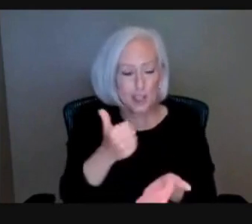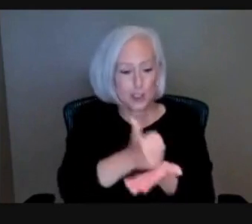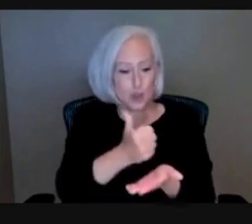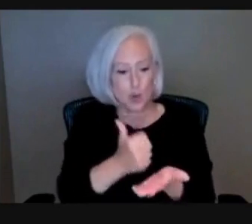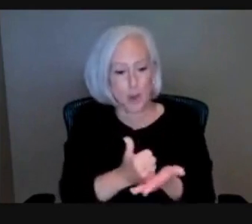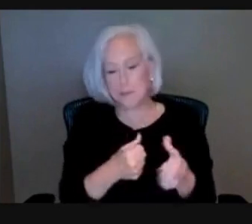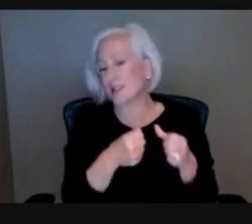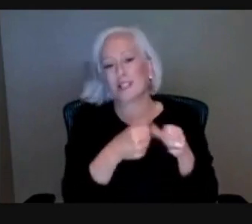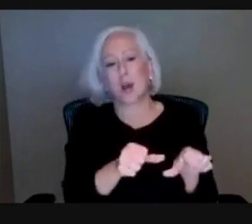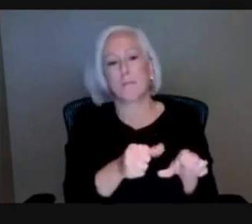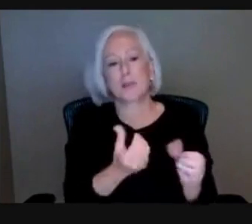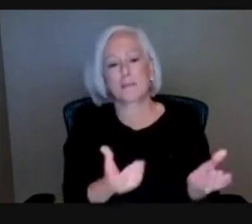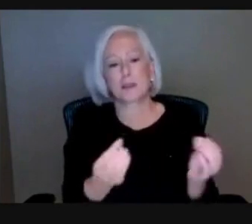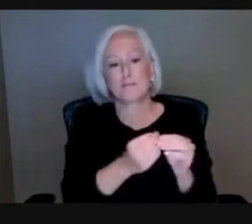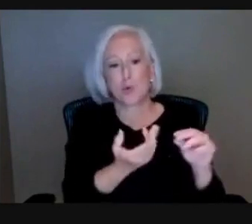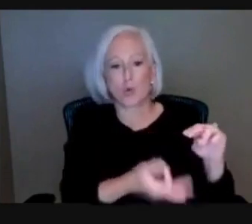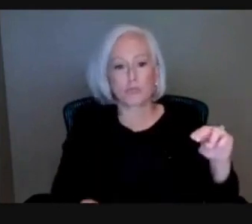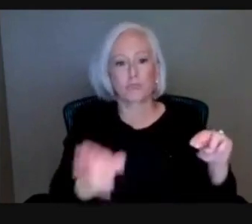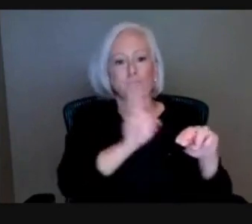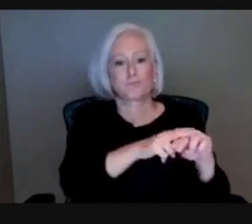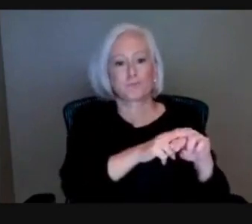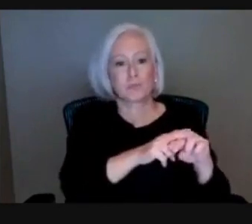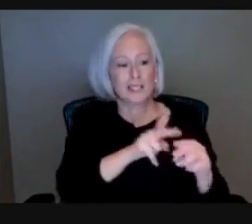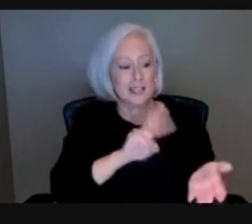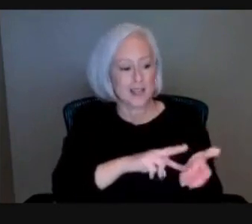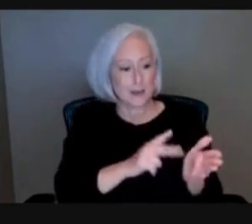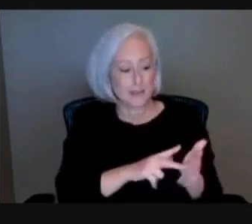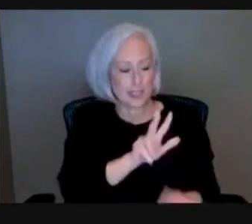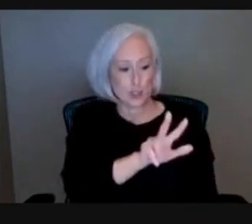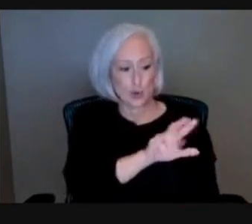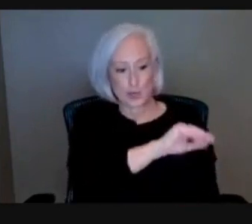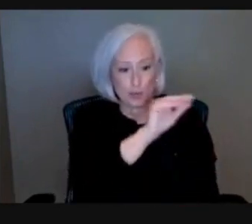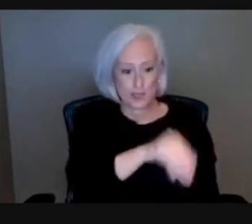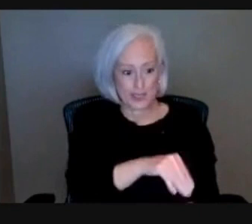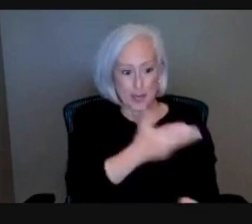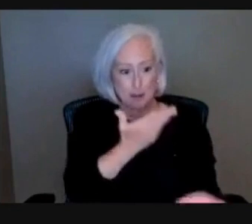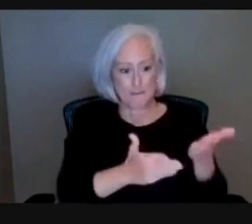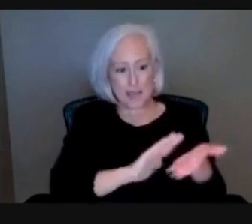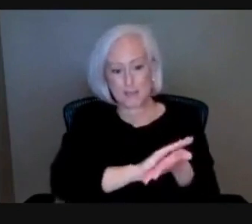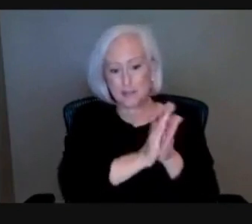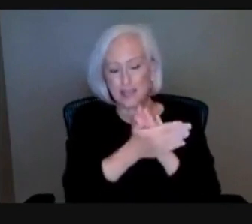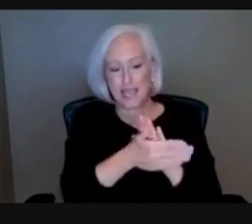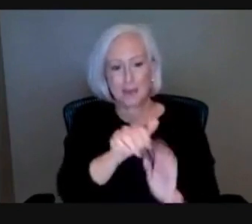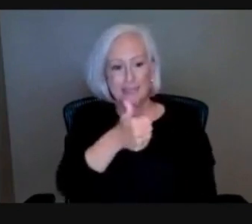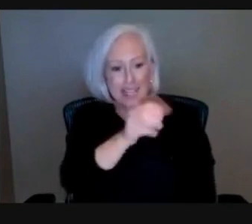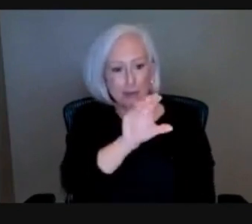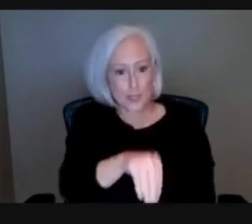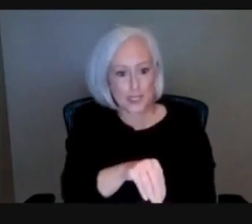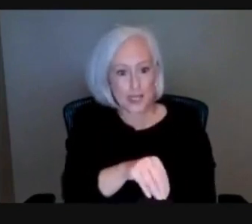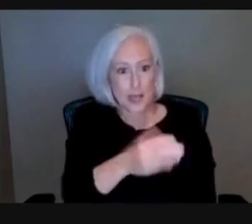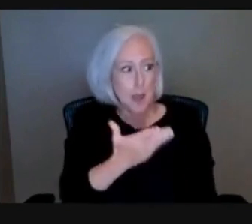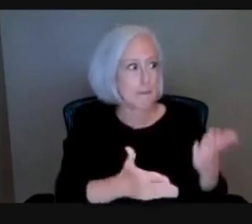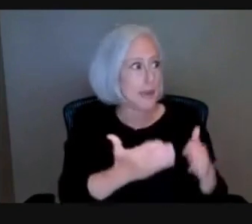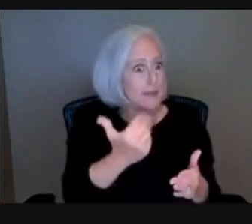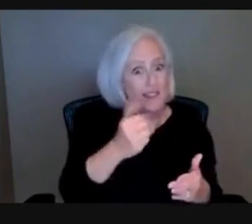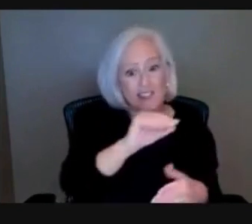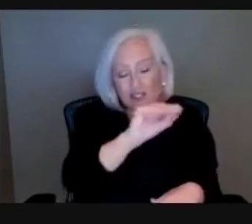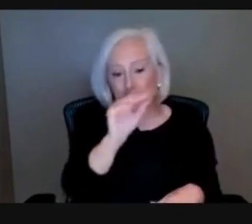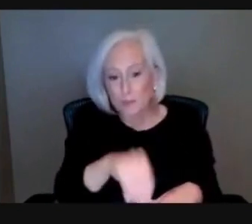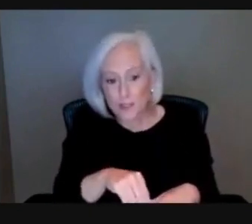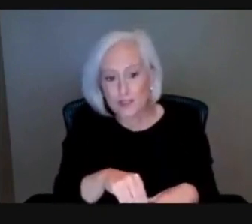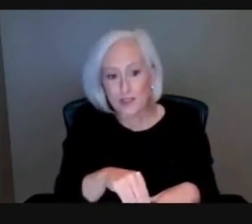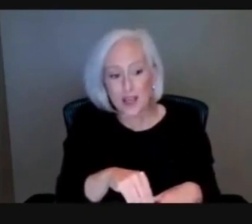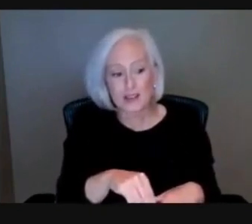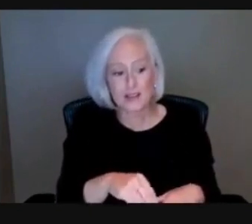down payment. You just turned your down payment from 3% maybe into 10%. maybe even into 15%. And again,